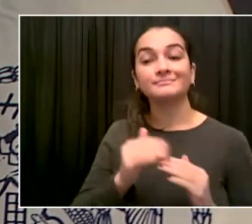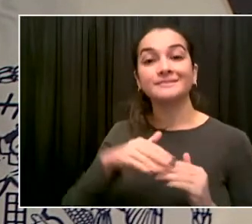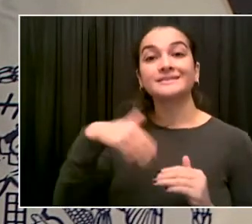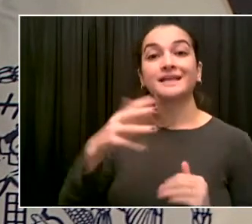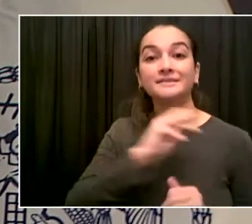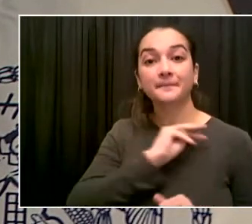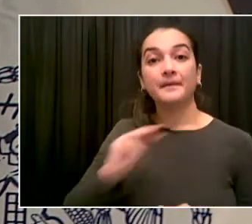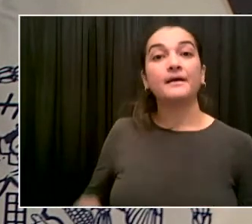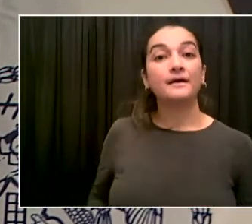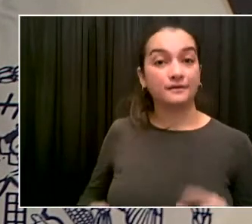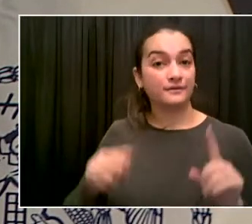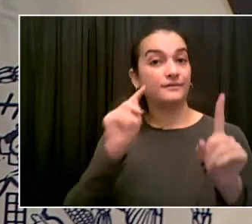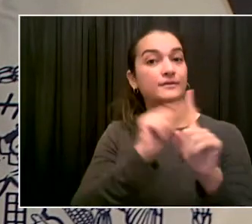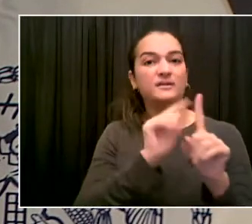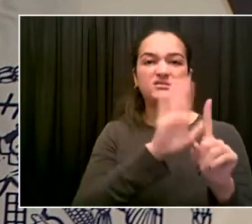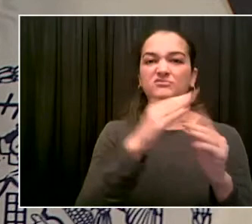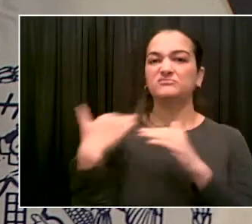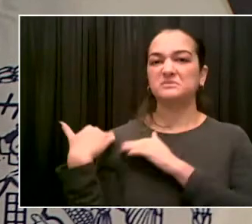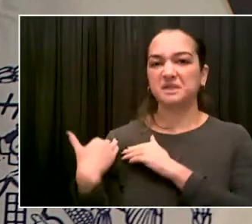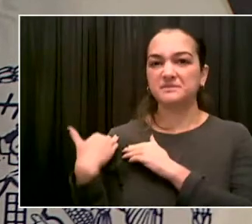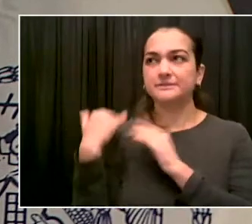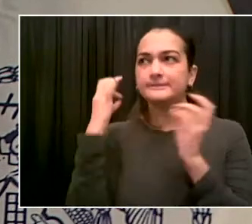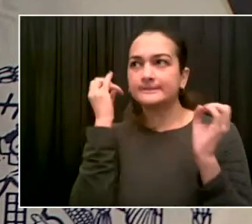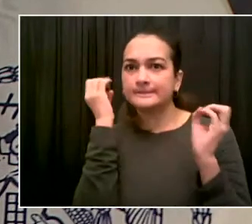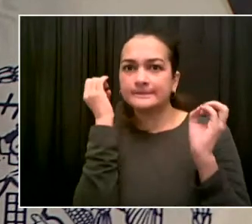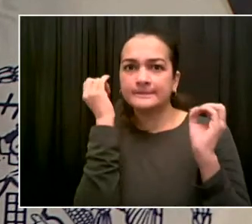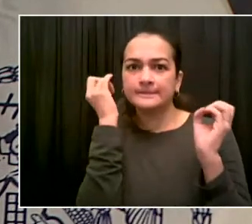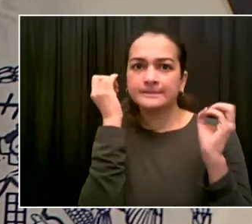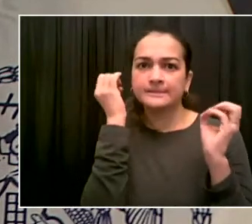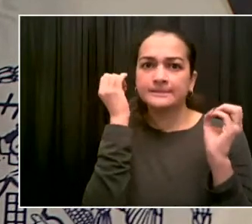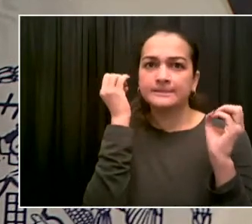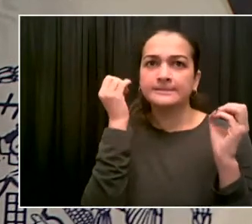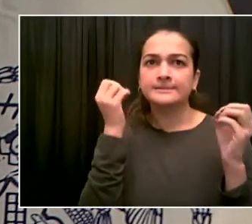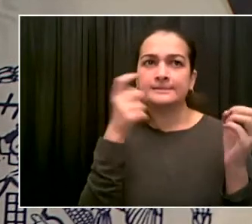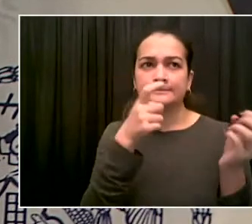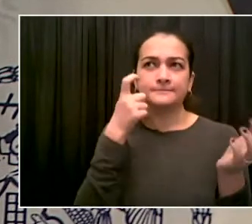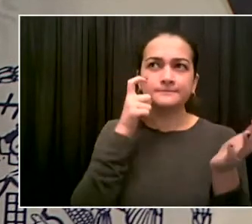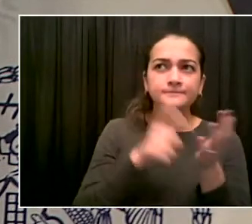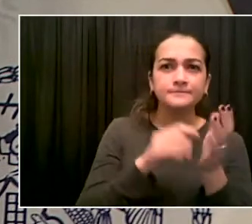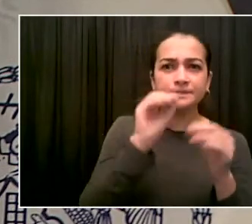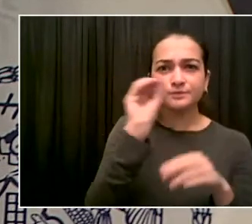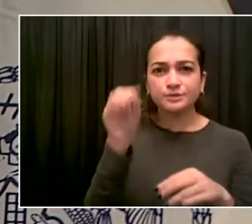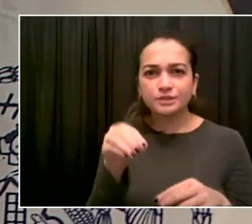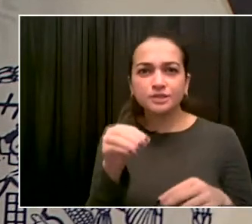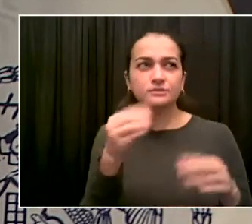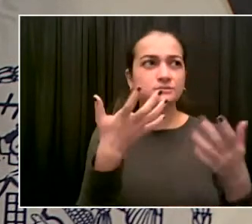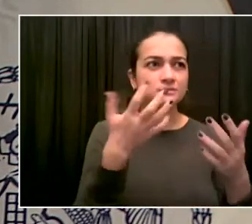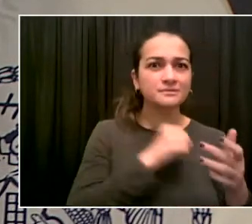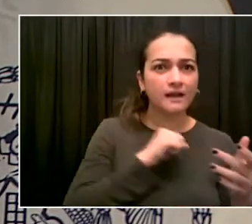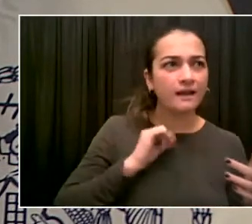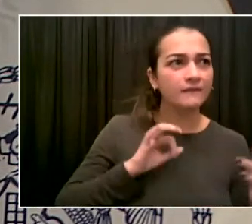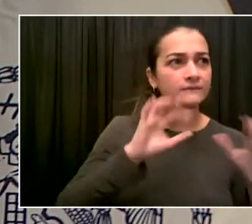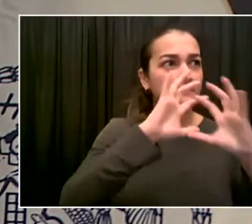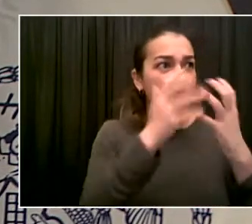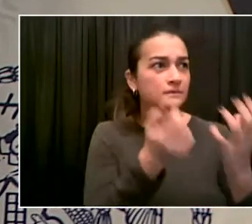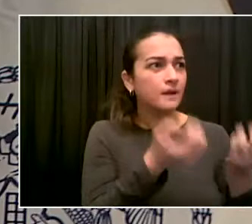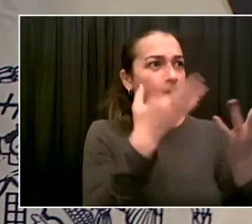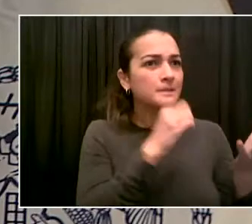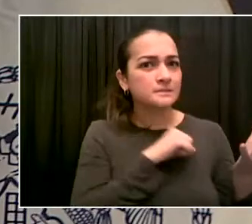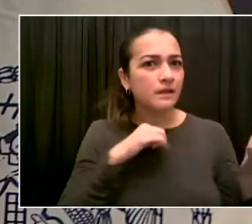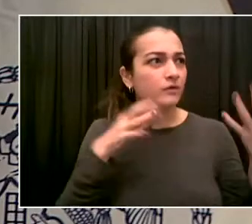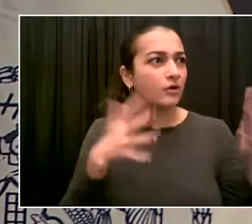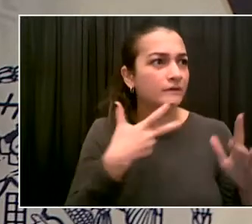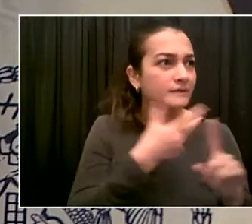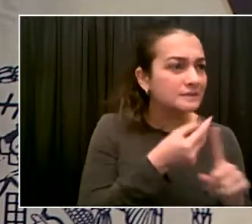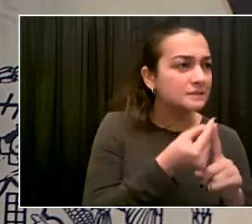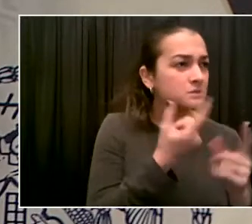can afford. But I do think when city workers do the right thing, the public believes in them even more and wants to